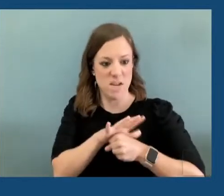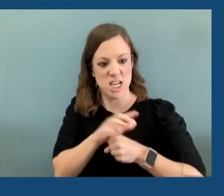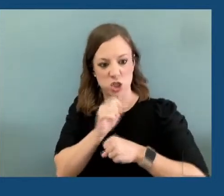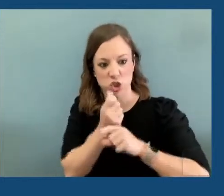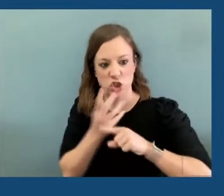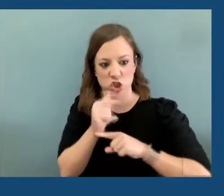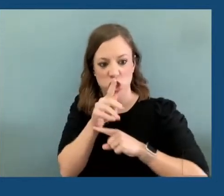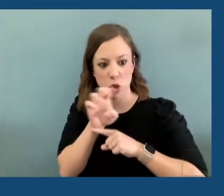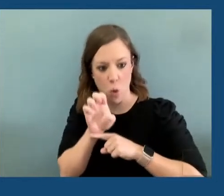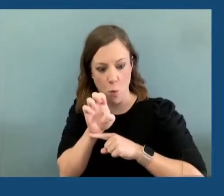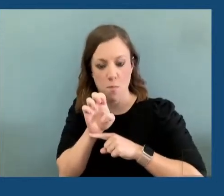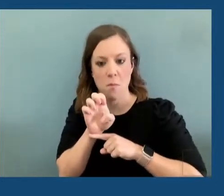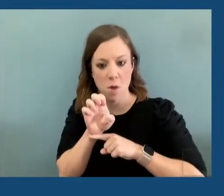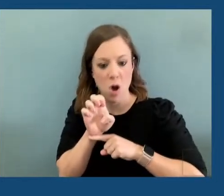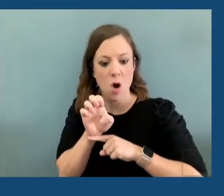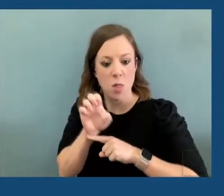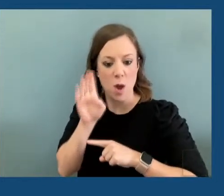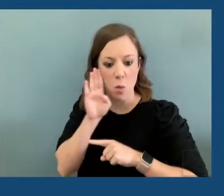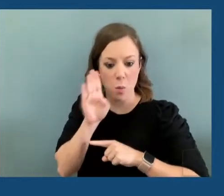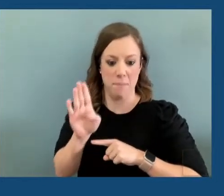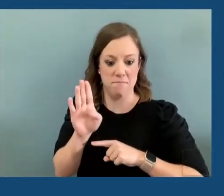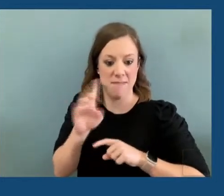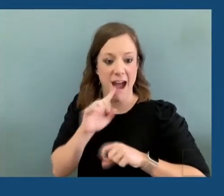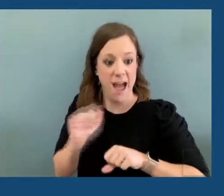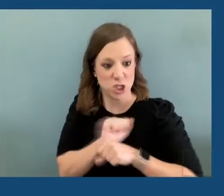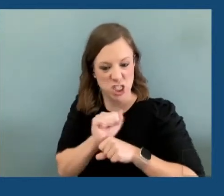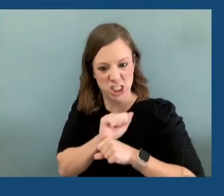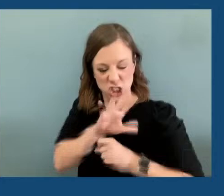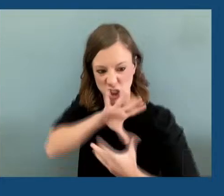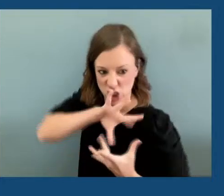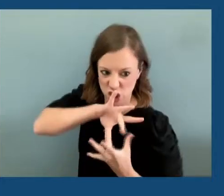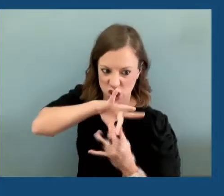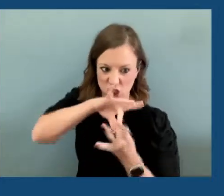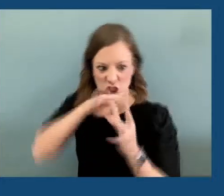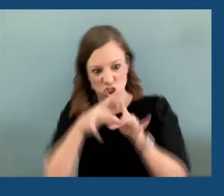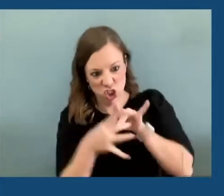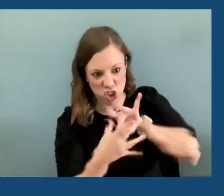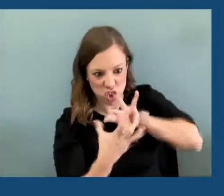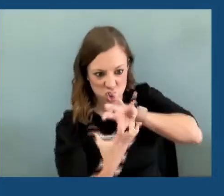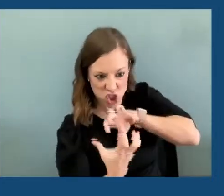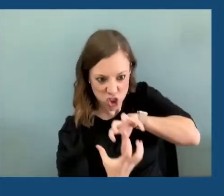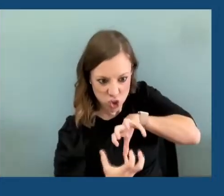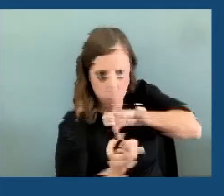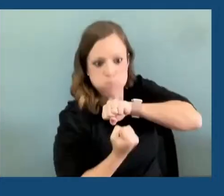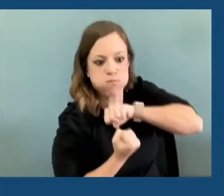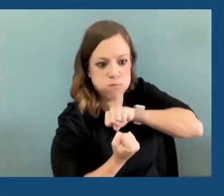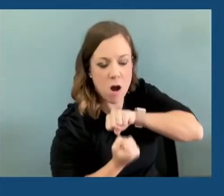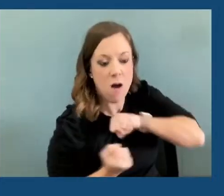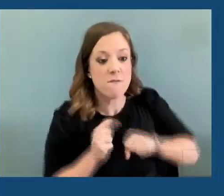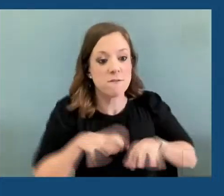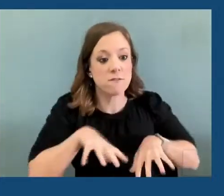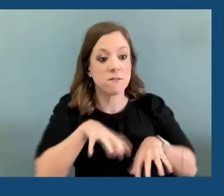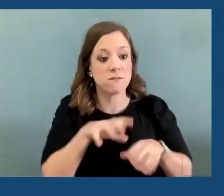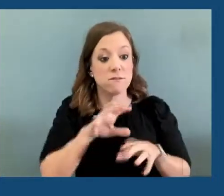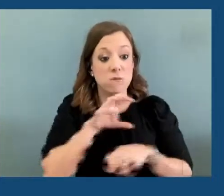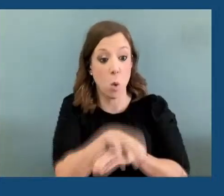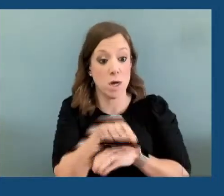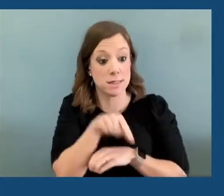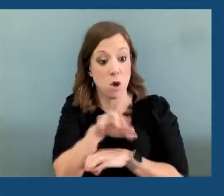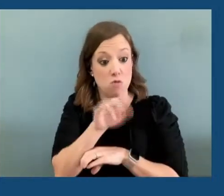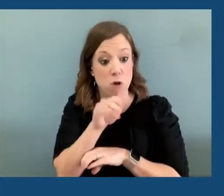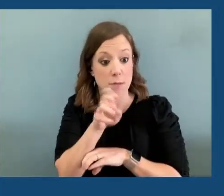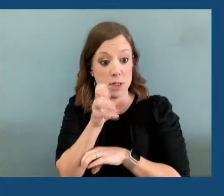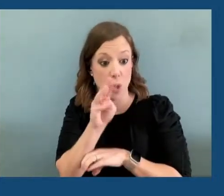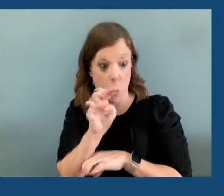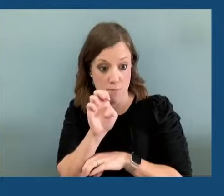molecular lock and co-opt the ribosome to produce viral proteins. We know this actually happens, but if we can pinpoint